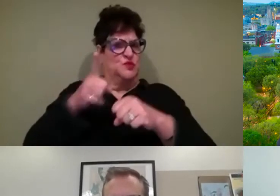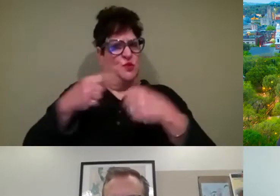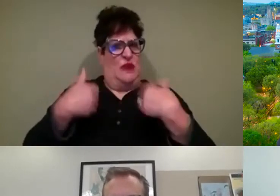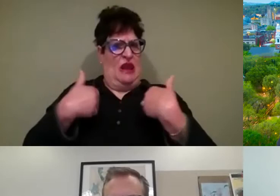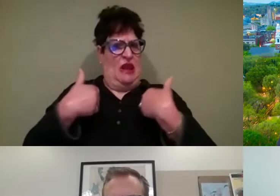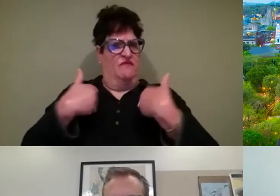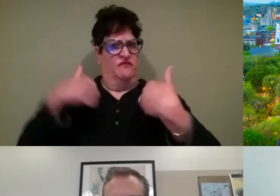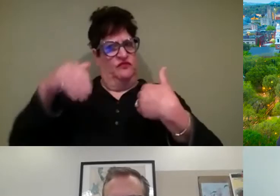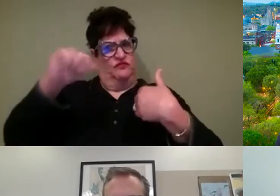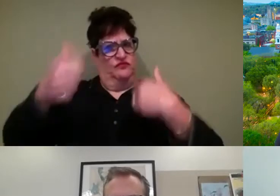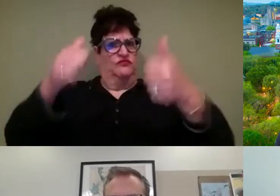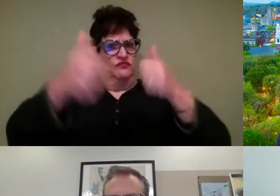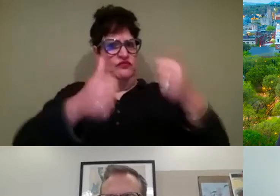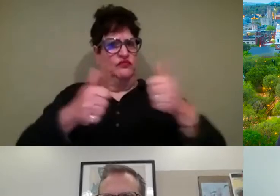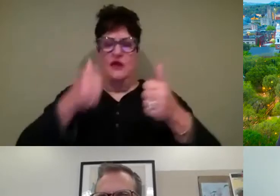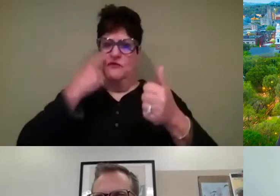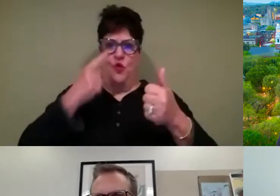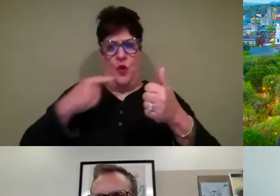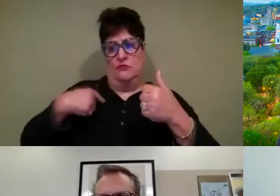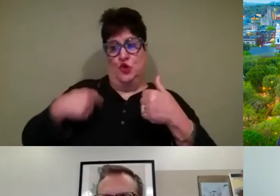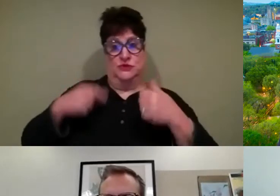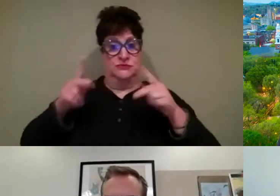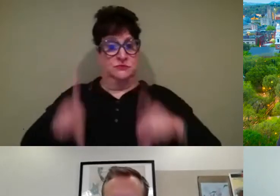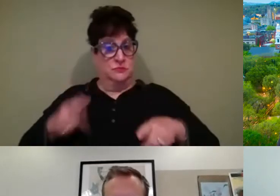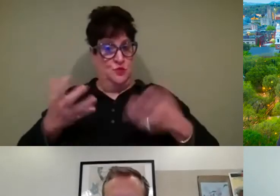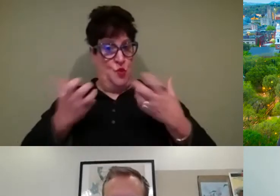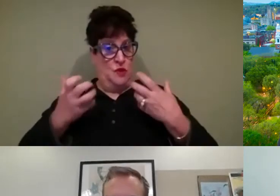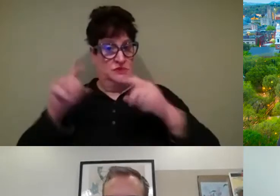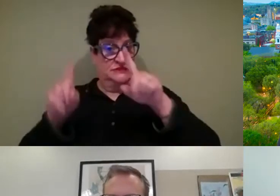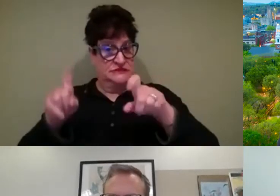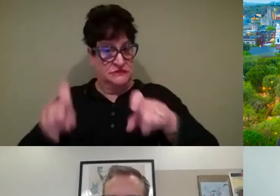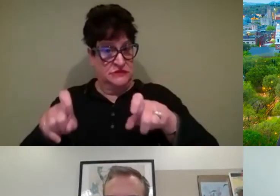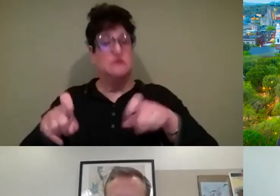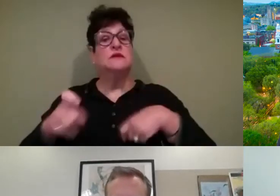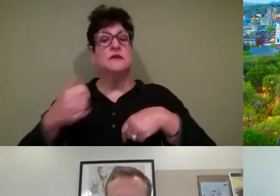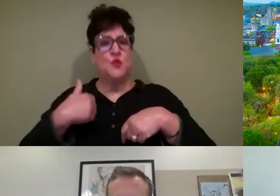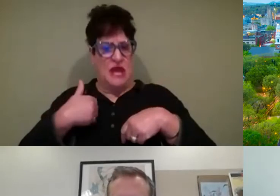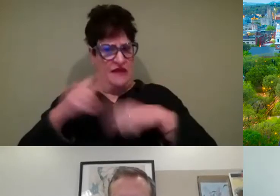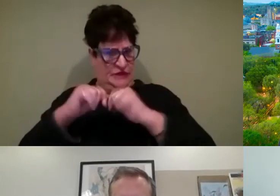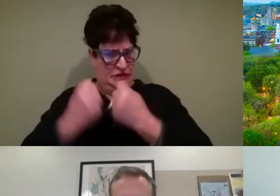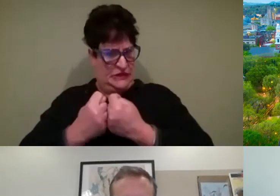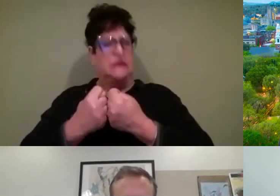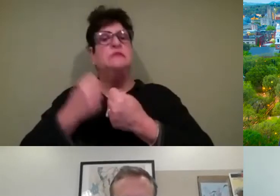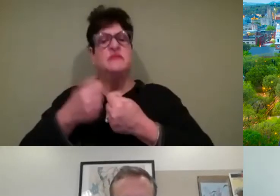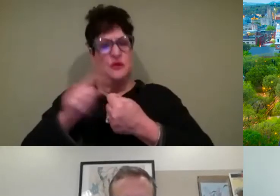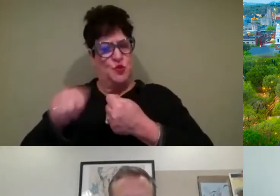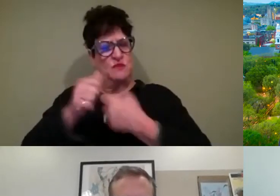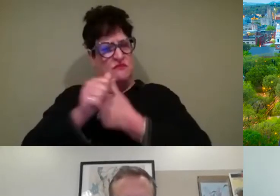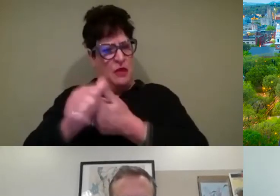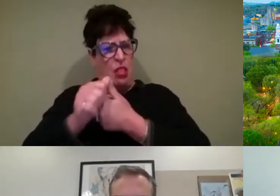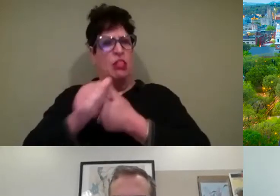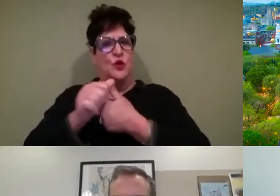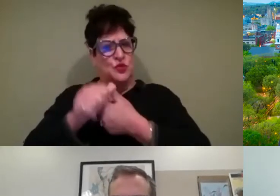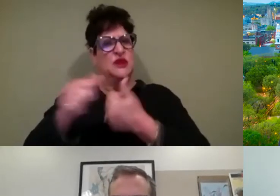for individuals that want to get tested. We have a testing logistics team. We worked very closely with our